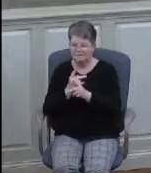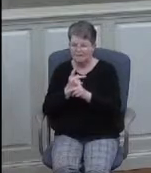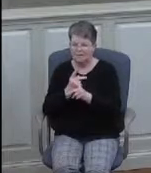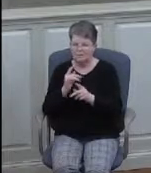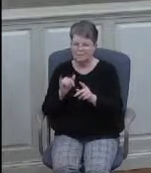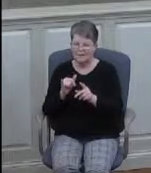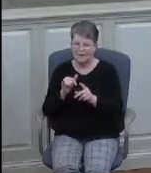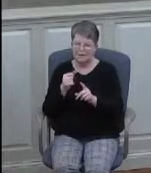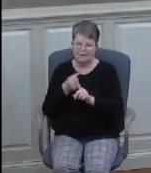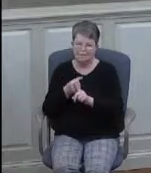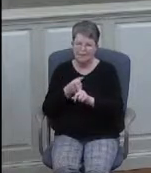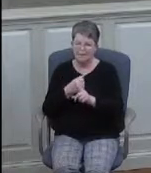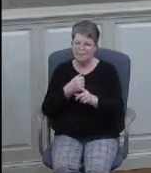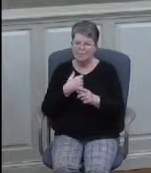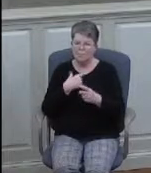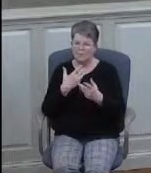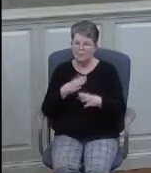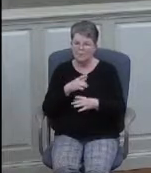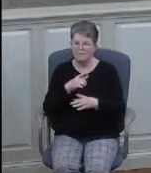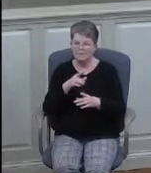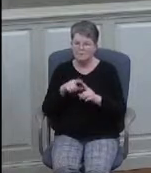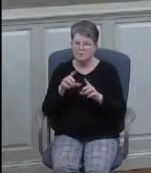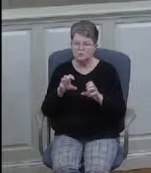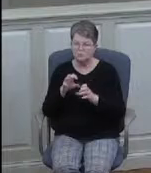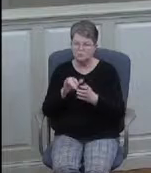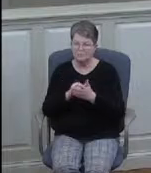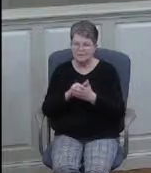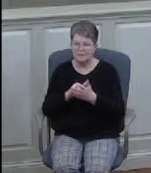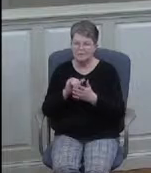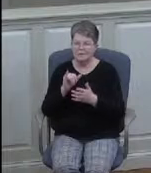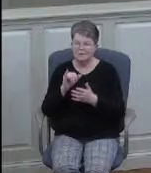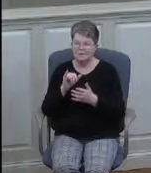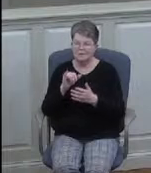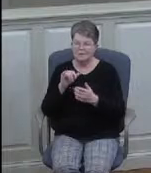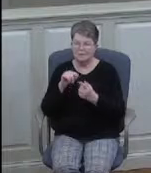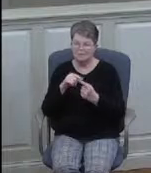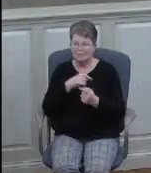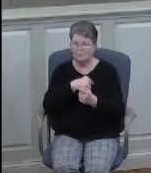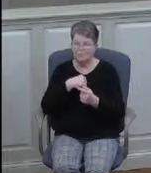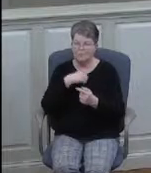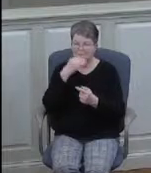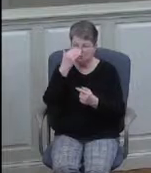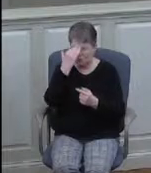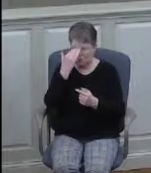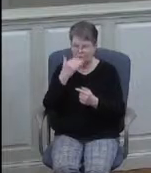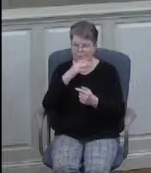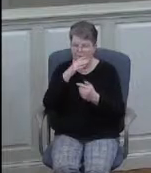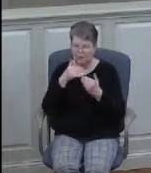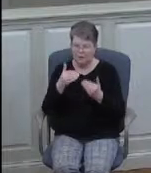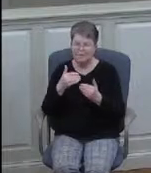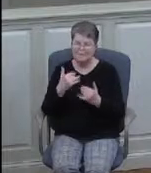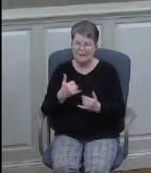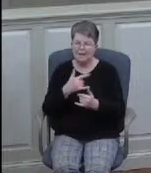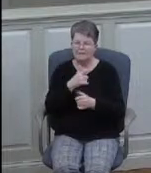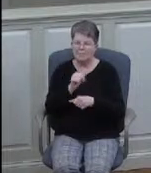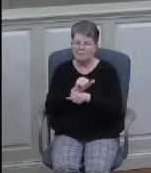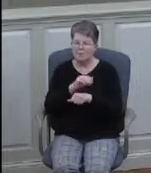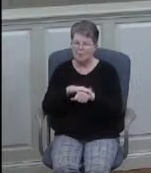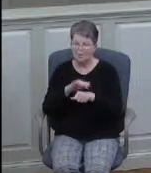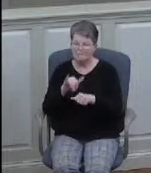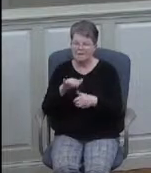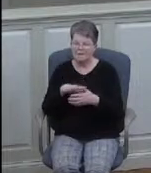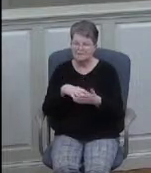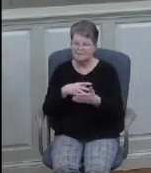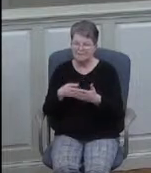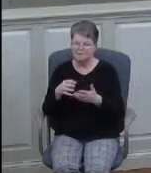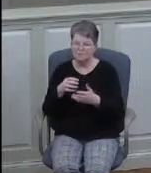out, and we didn't want them to have to do that unless we knew we were moving forward with the change order, and you all approved that, so they're working on that schedule impact.